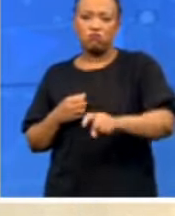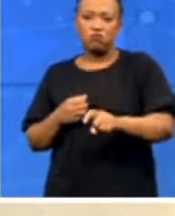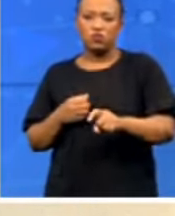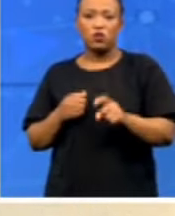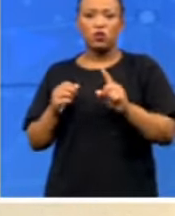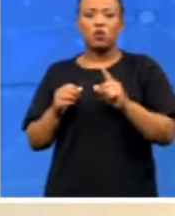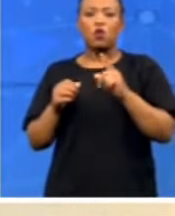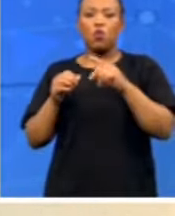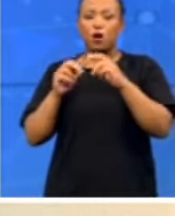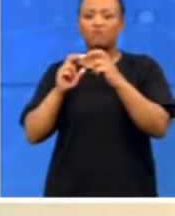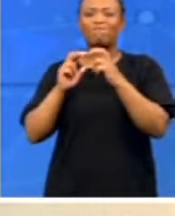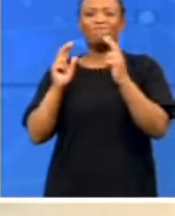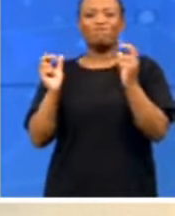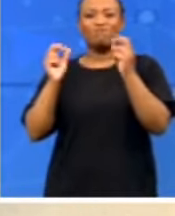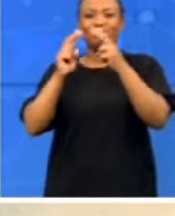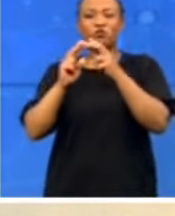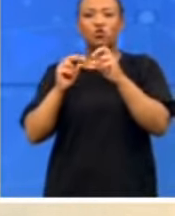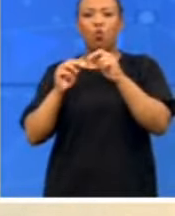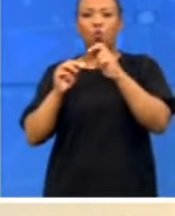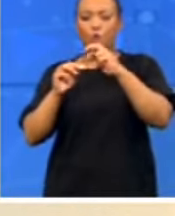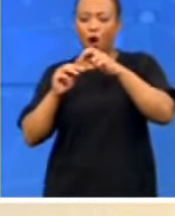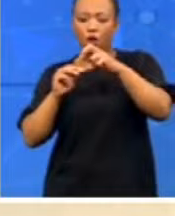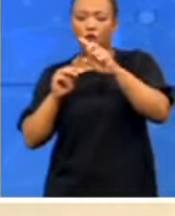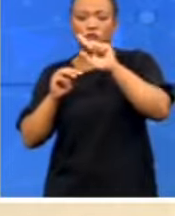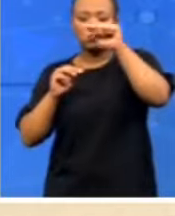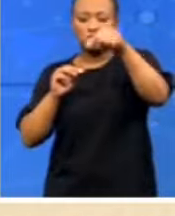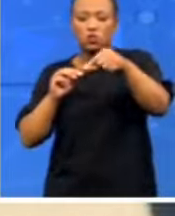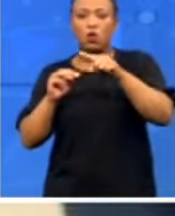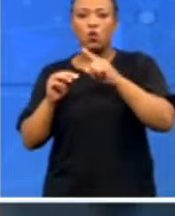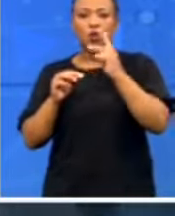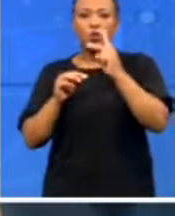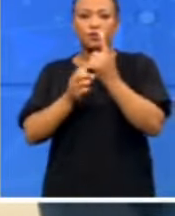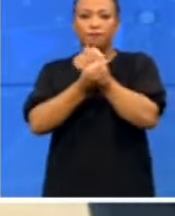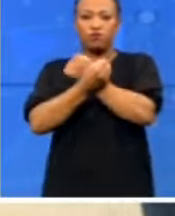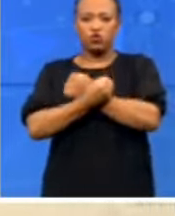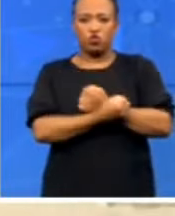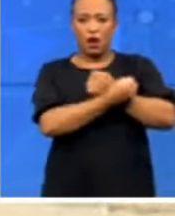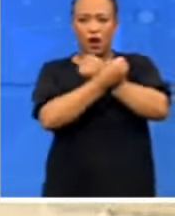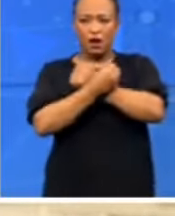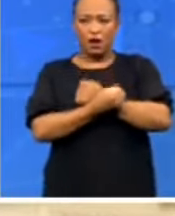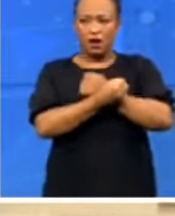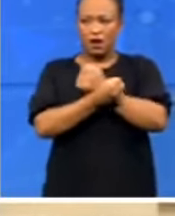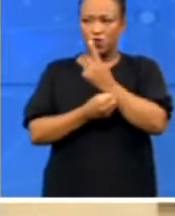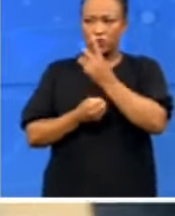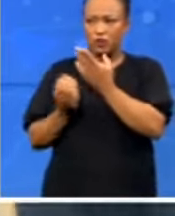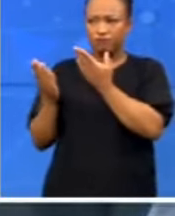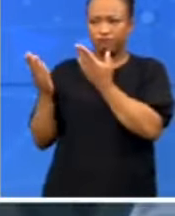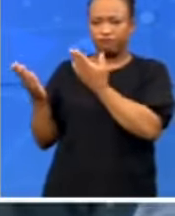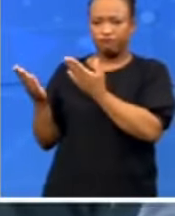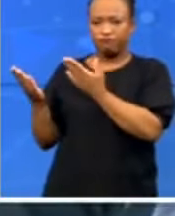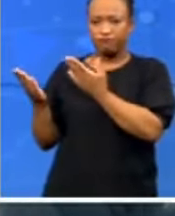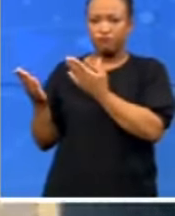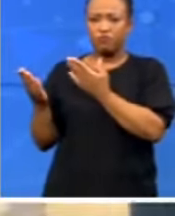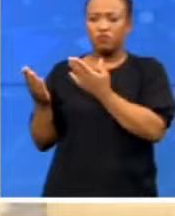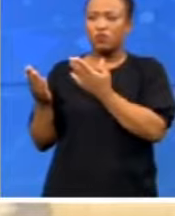you can see, there's a truck right next to us, which is offloading bricks material,